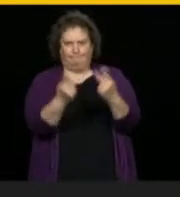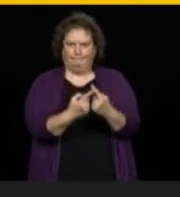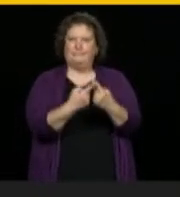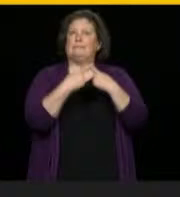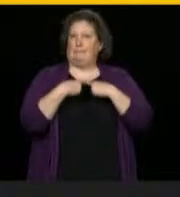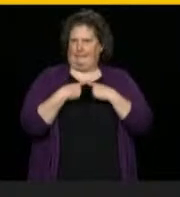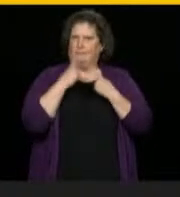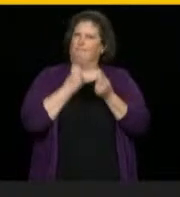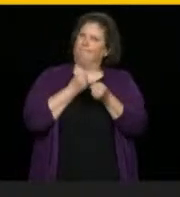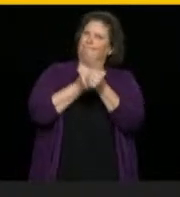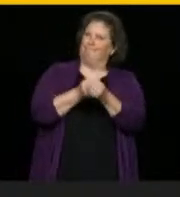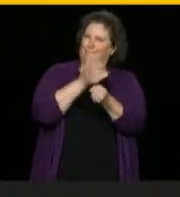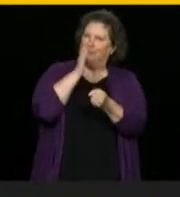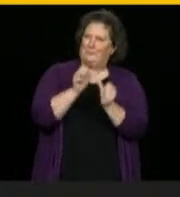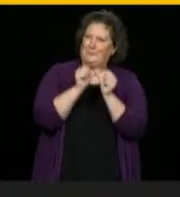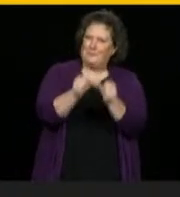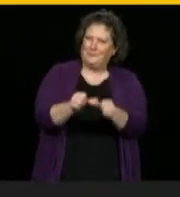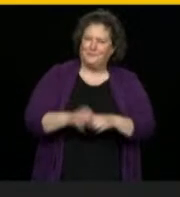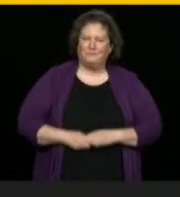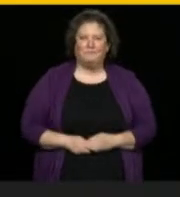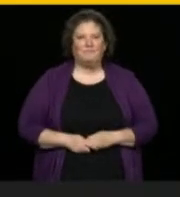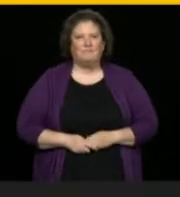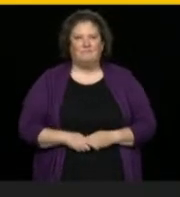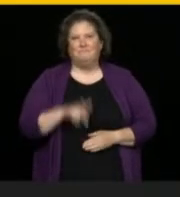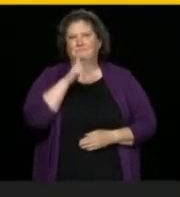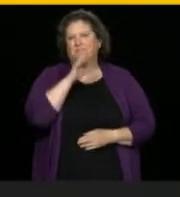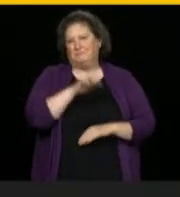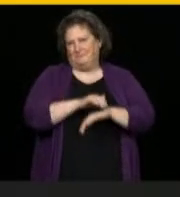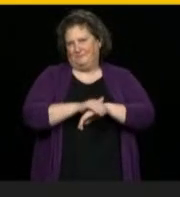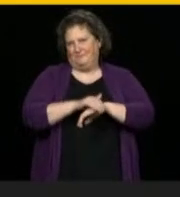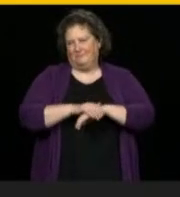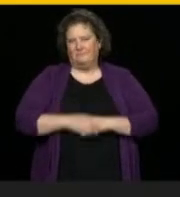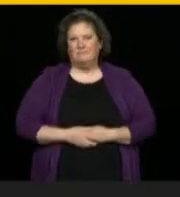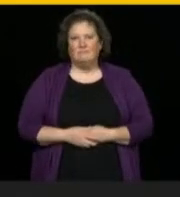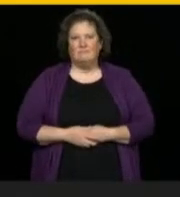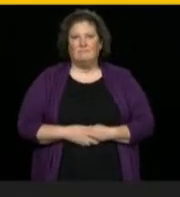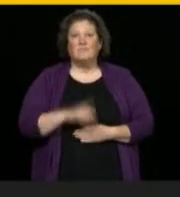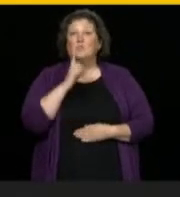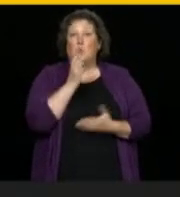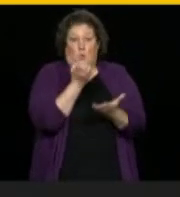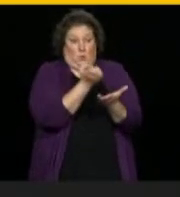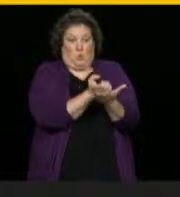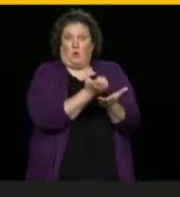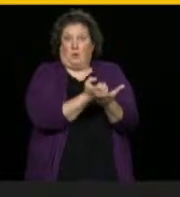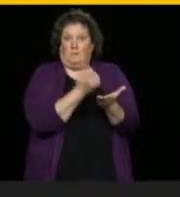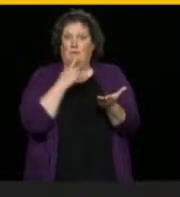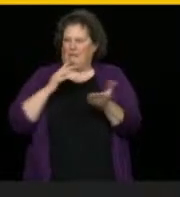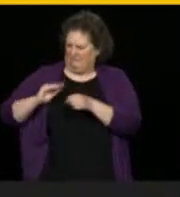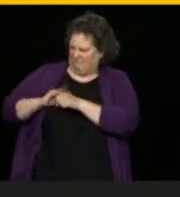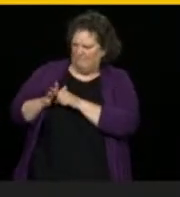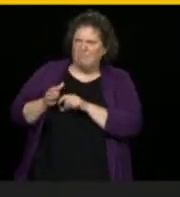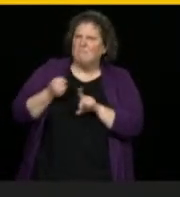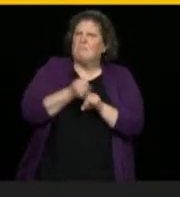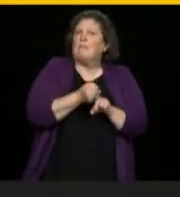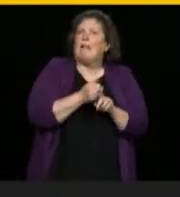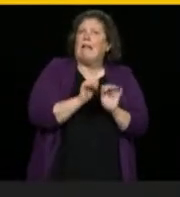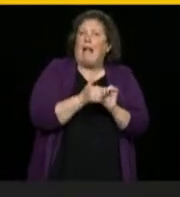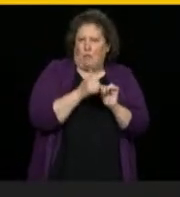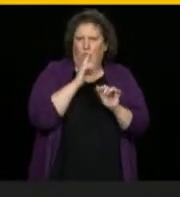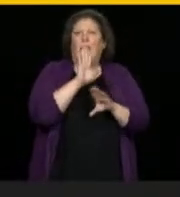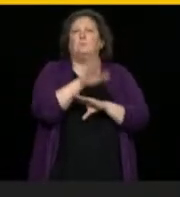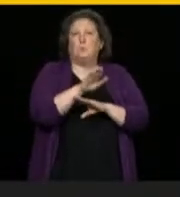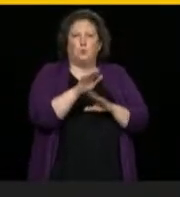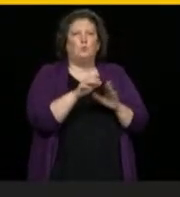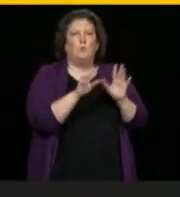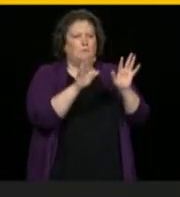of COVID-19 on our economy, we will be releasing a fiscal and economic snapshot this afternoon. Minister Morneau will have